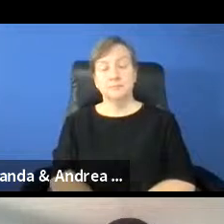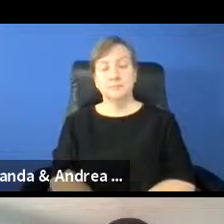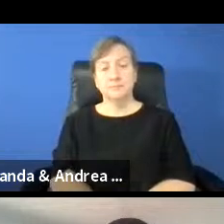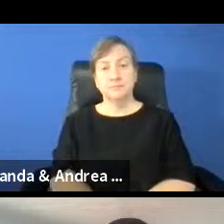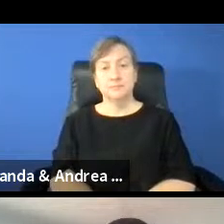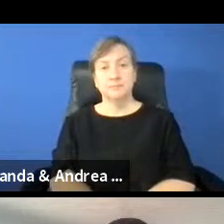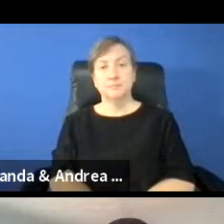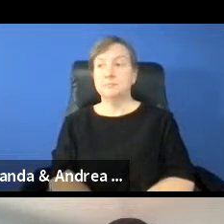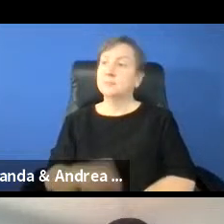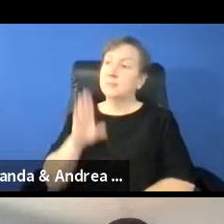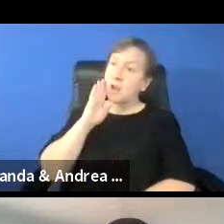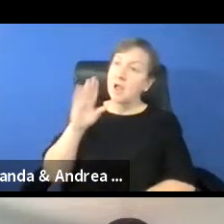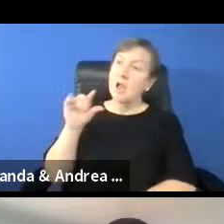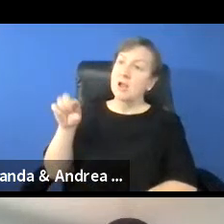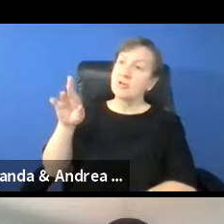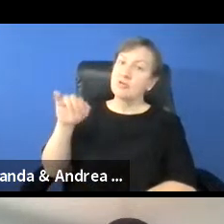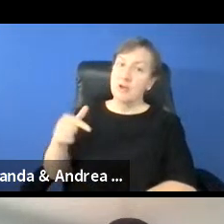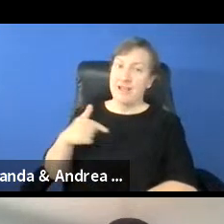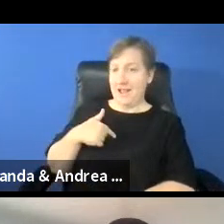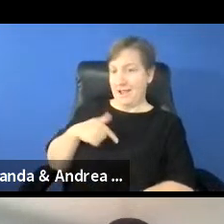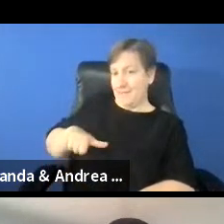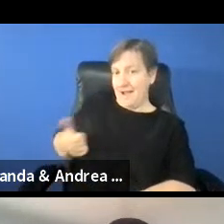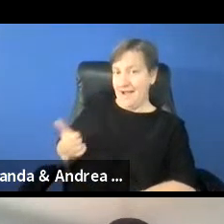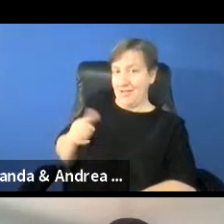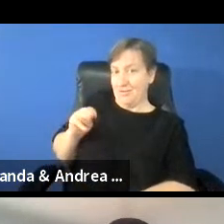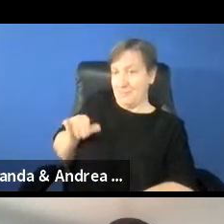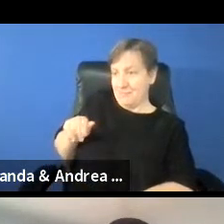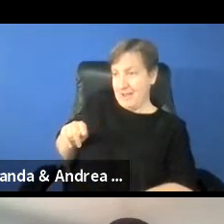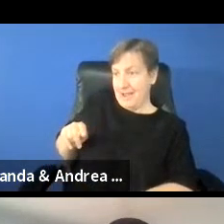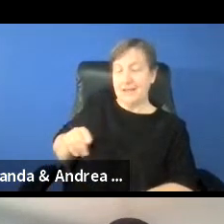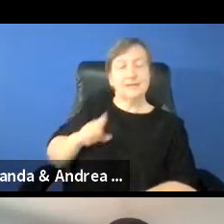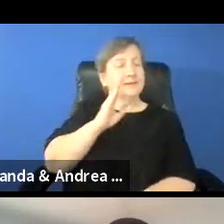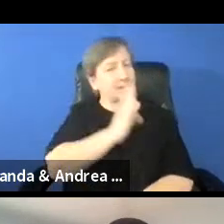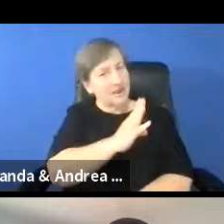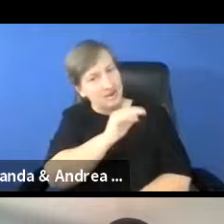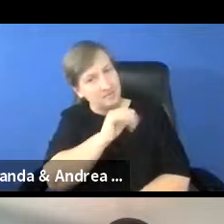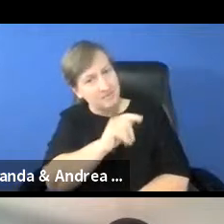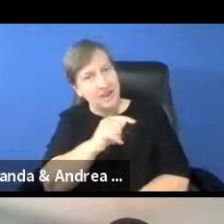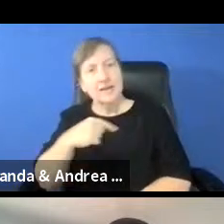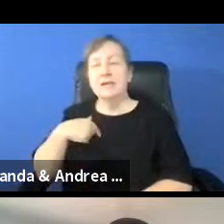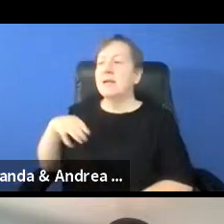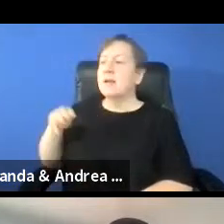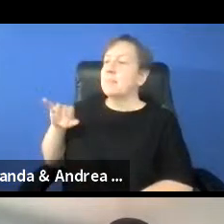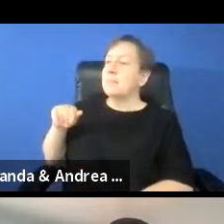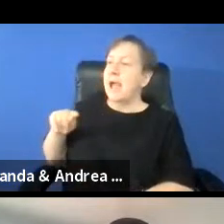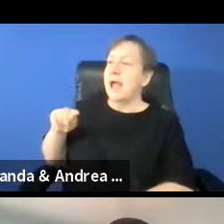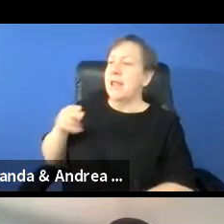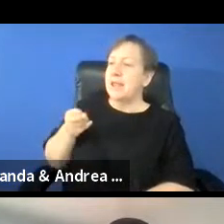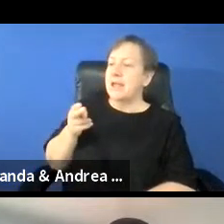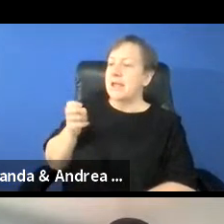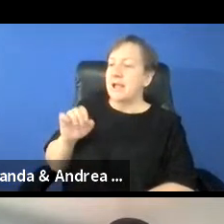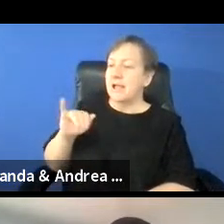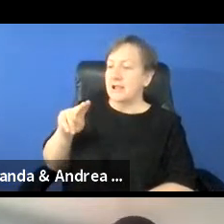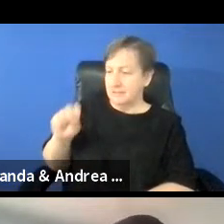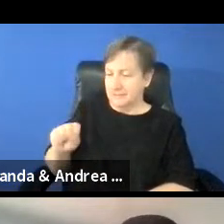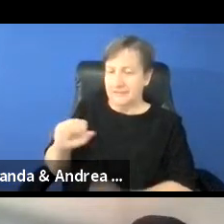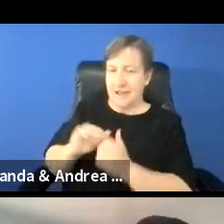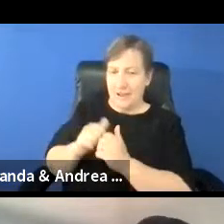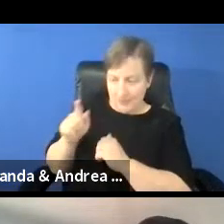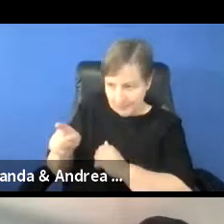Hi, Greg. This is the other Matt. Hi, Matt. Matt Hines. How you doing? So I have a